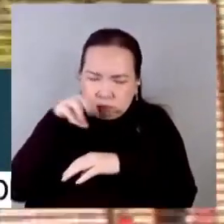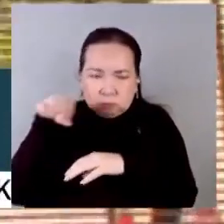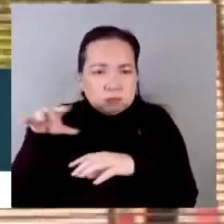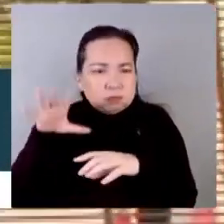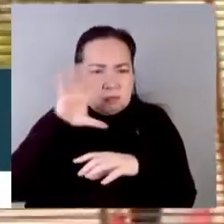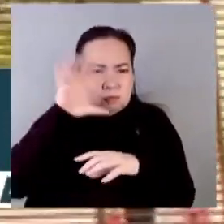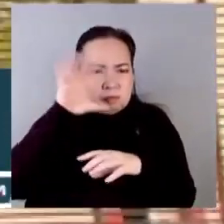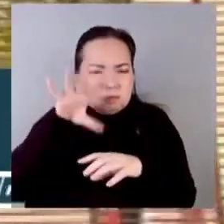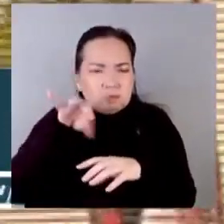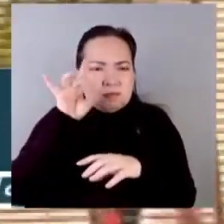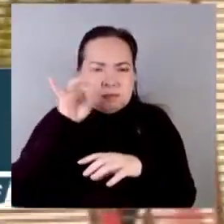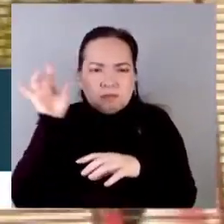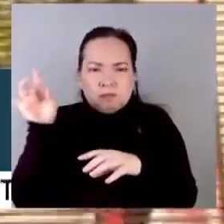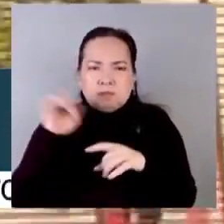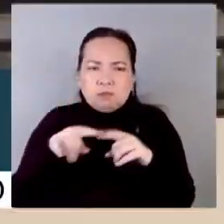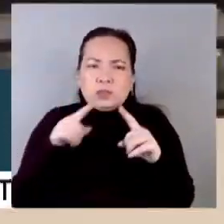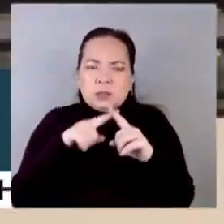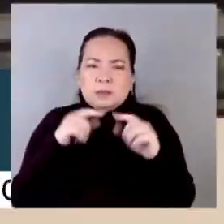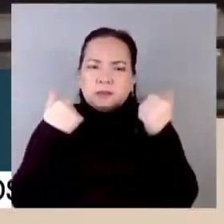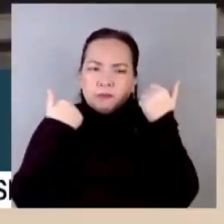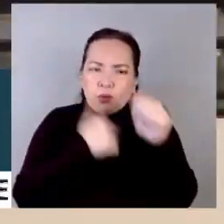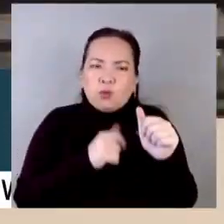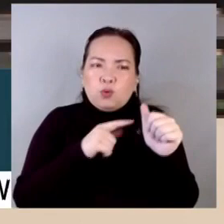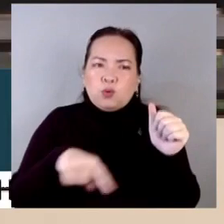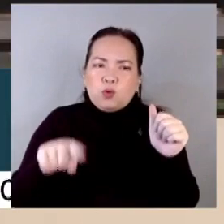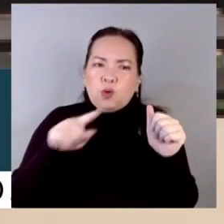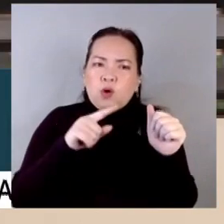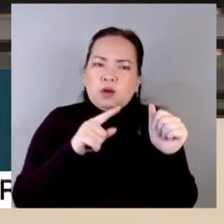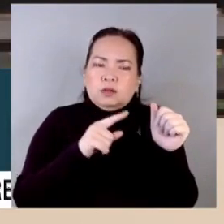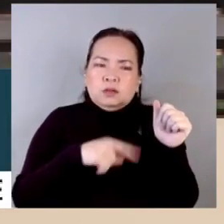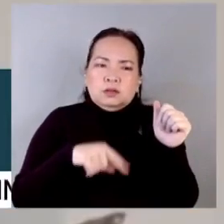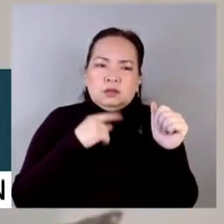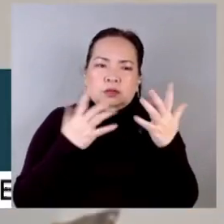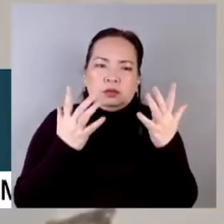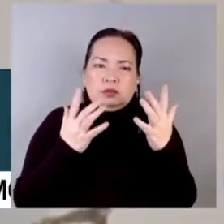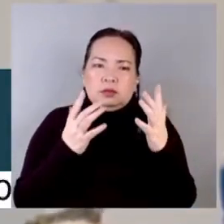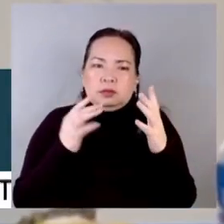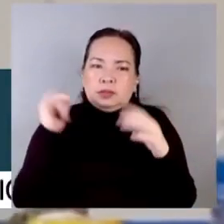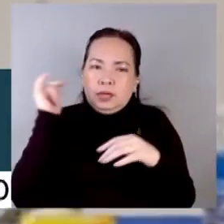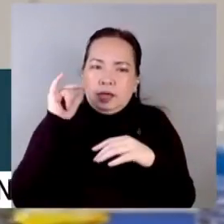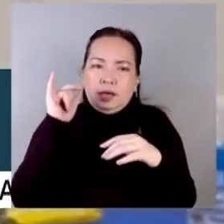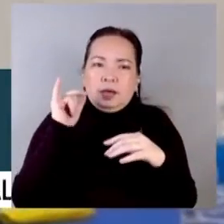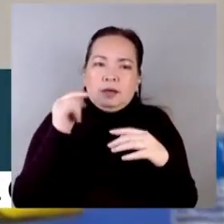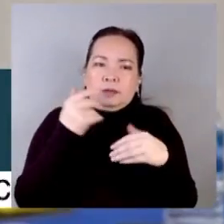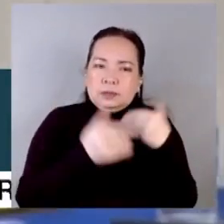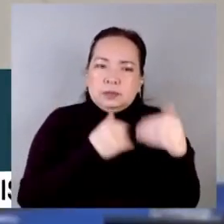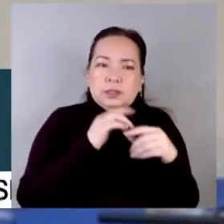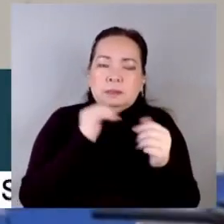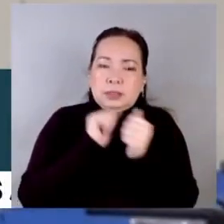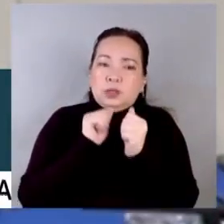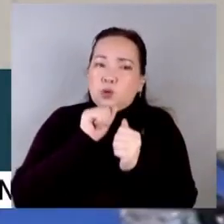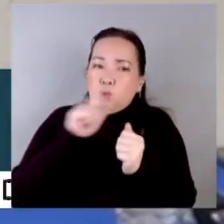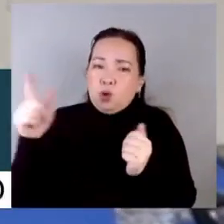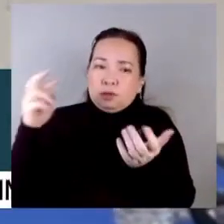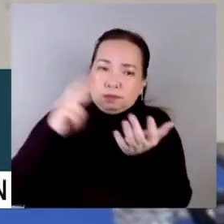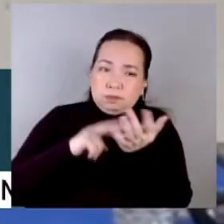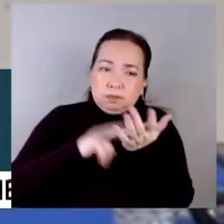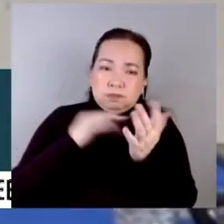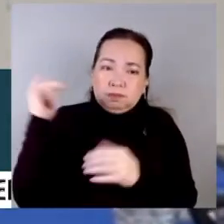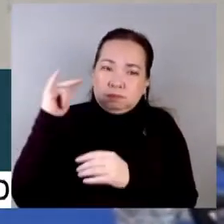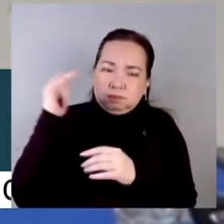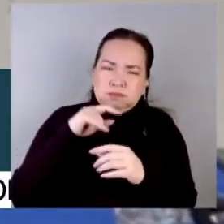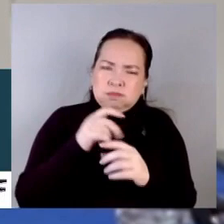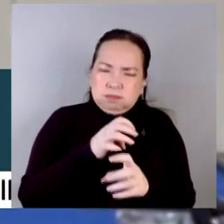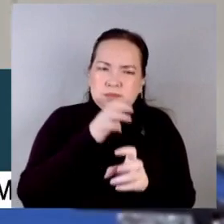compliant with the required air travel procedures. It also notes all registered aircraft are undergoing the agency's strict